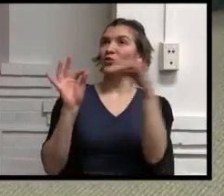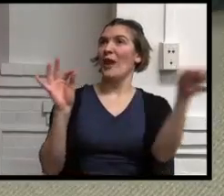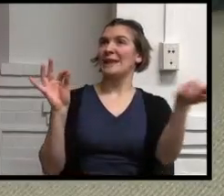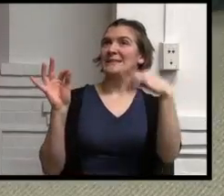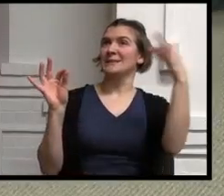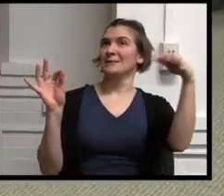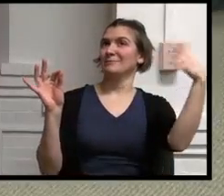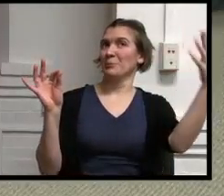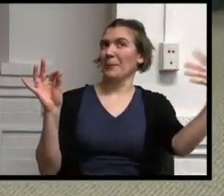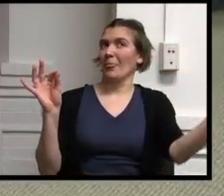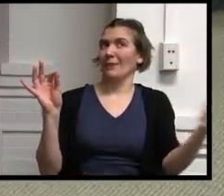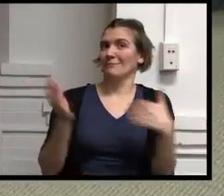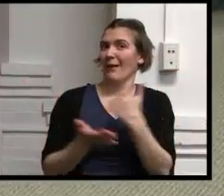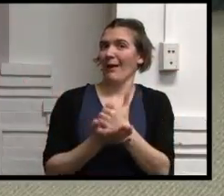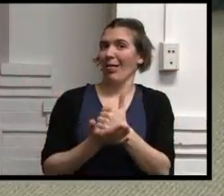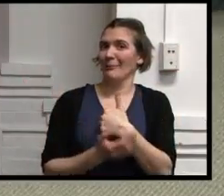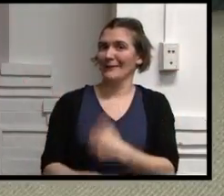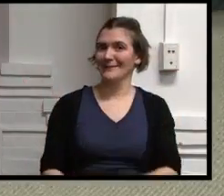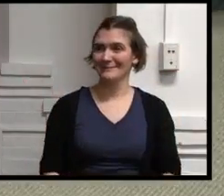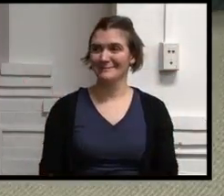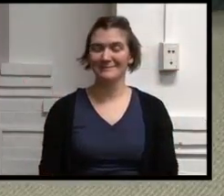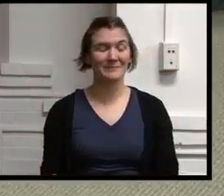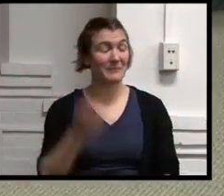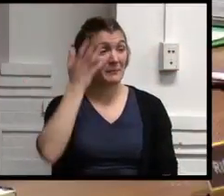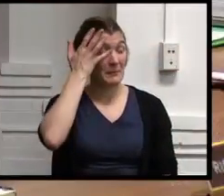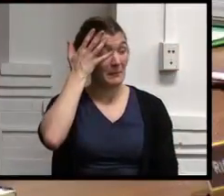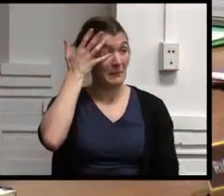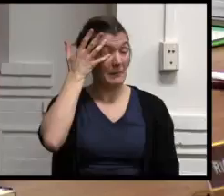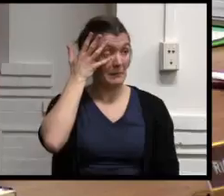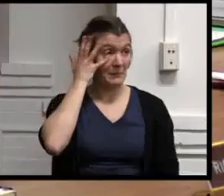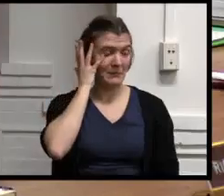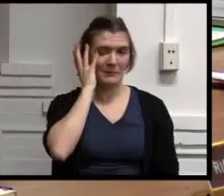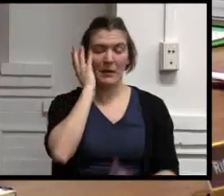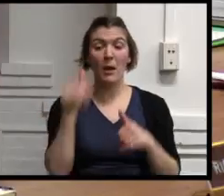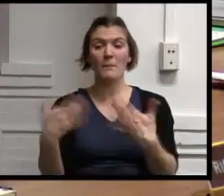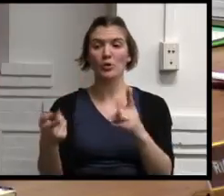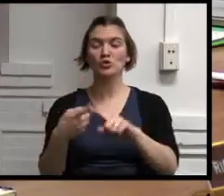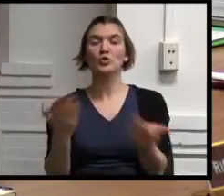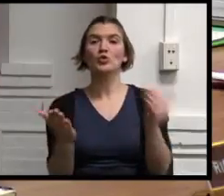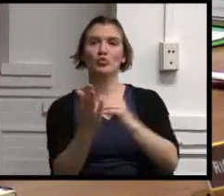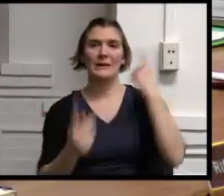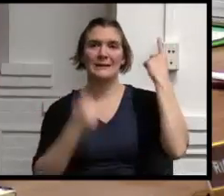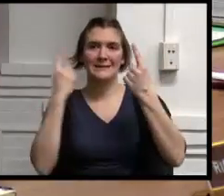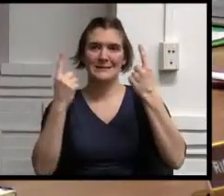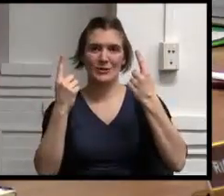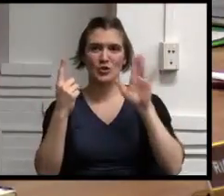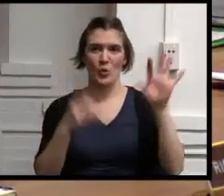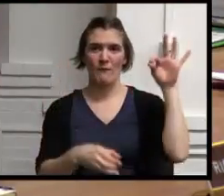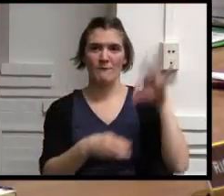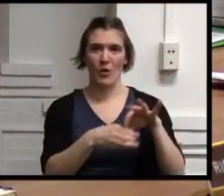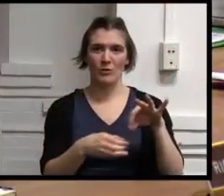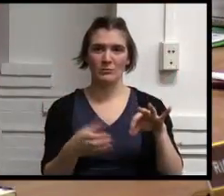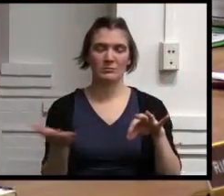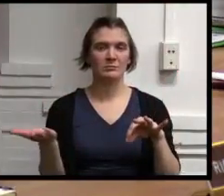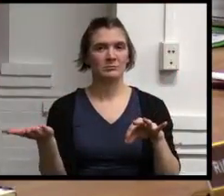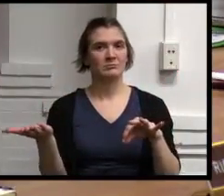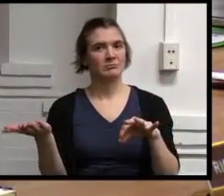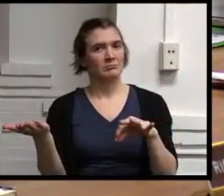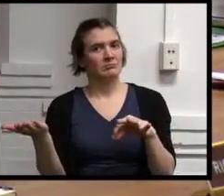However you want to state it. Well, it's a motion to reconsider the Reconsider the $8,000 $8,000. for